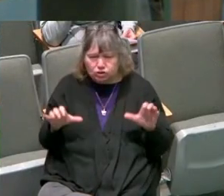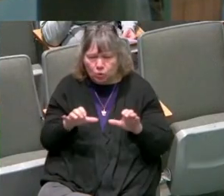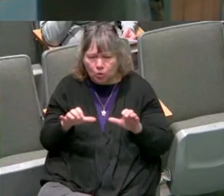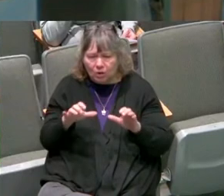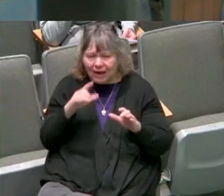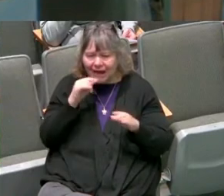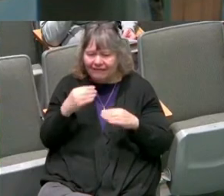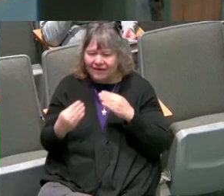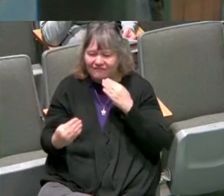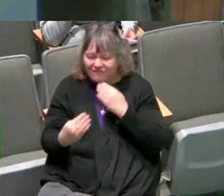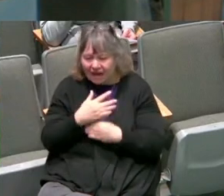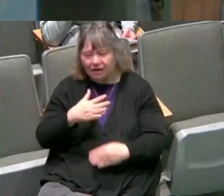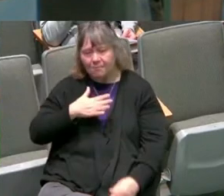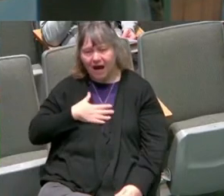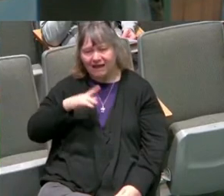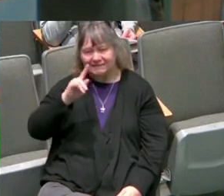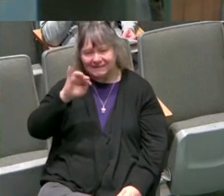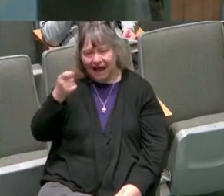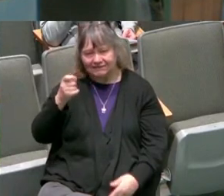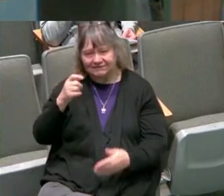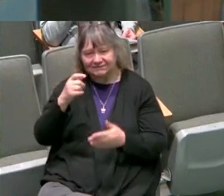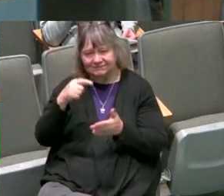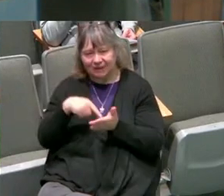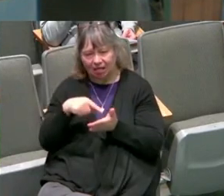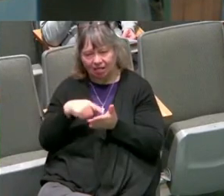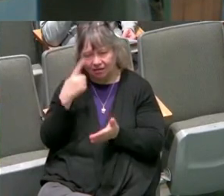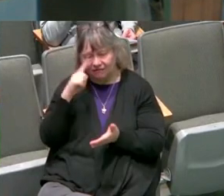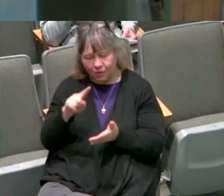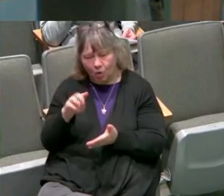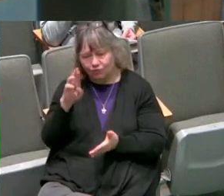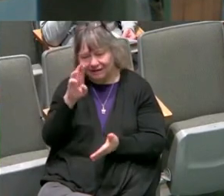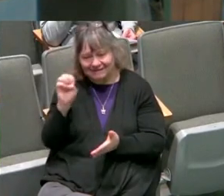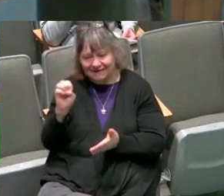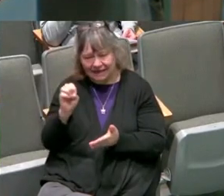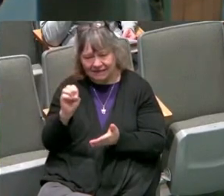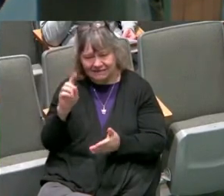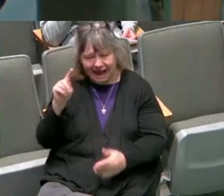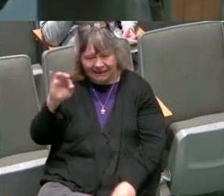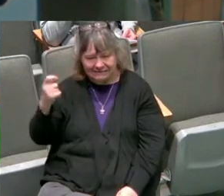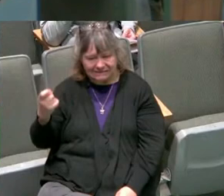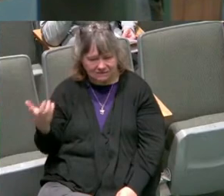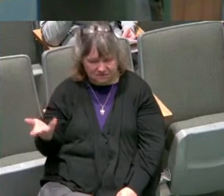effect on my tax bill for the real estate property foreign